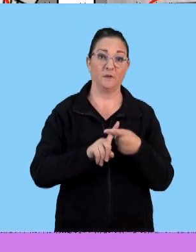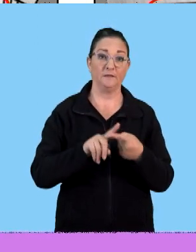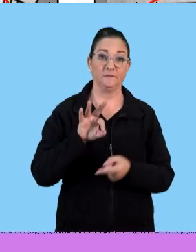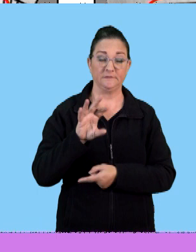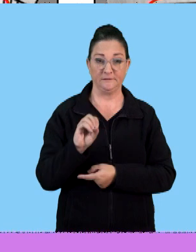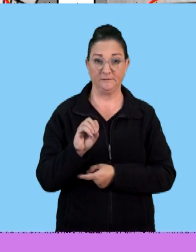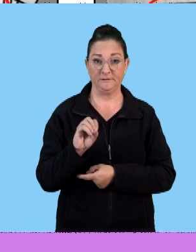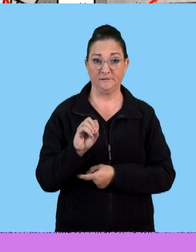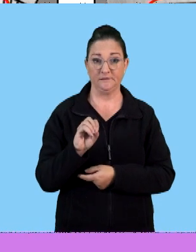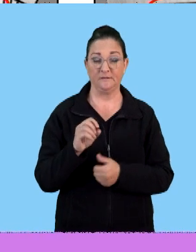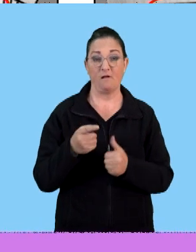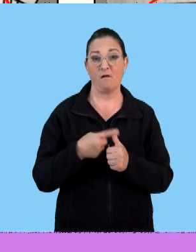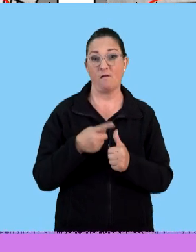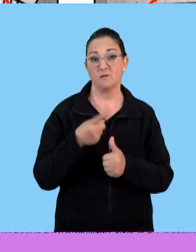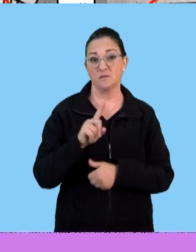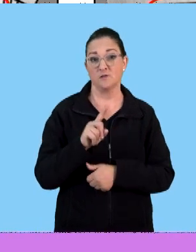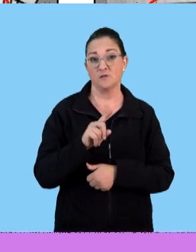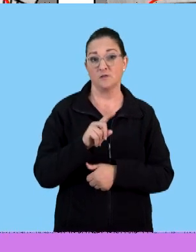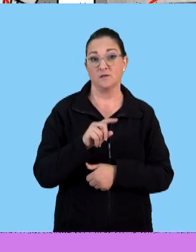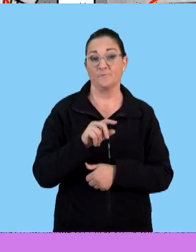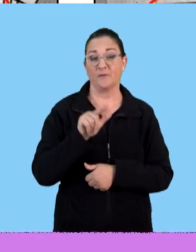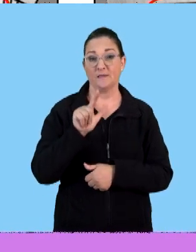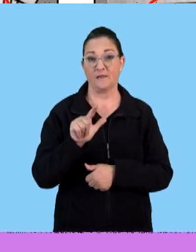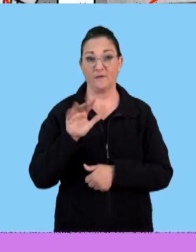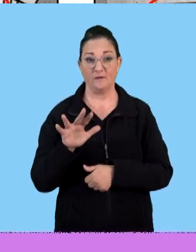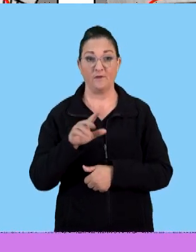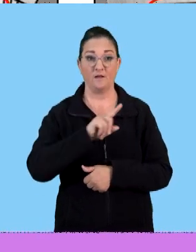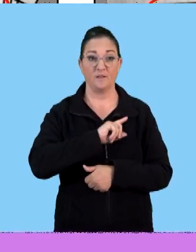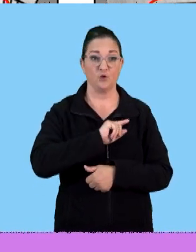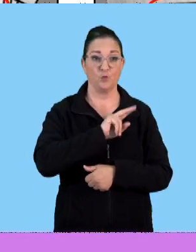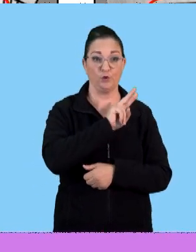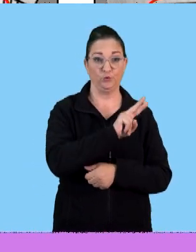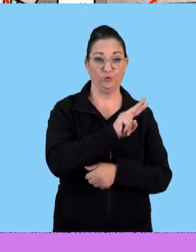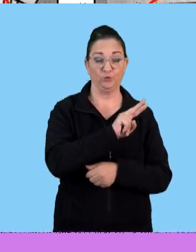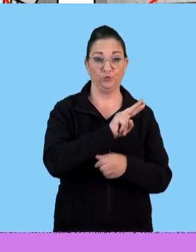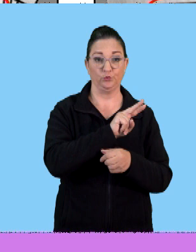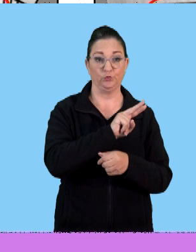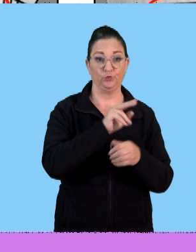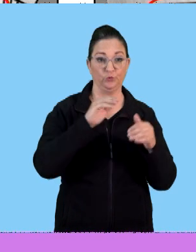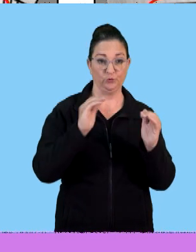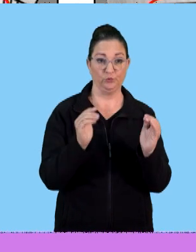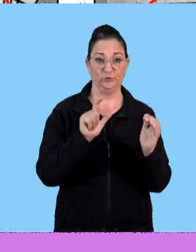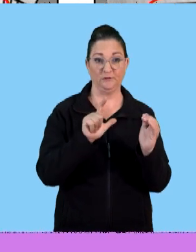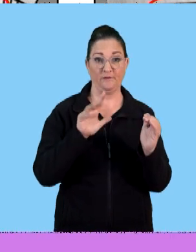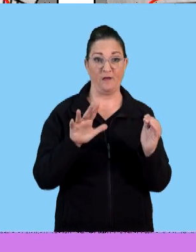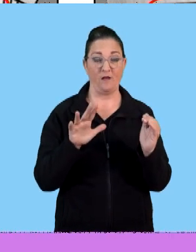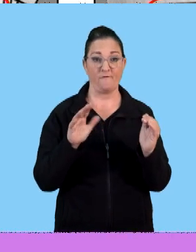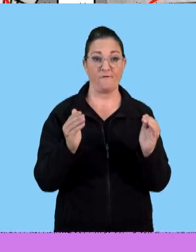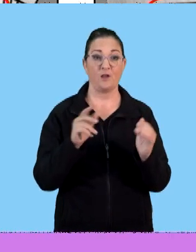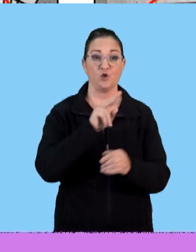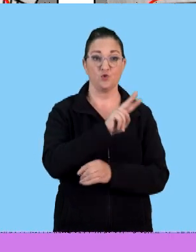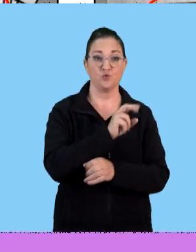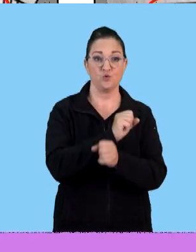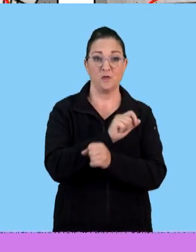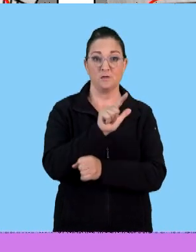it's 45 plus 30. That will give us 75 centimeters. Right, and we